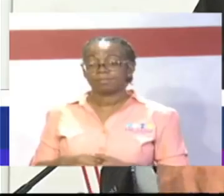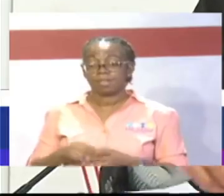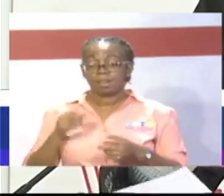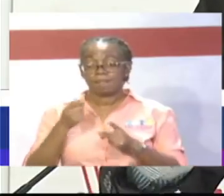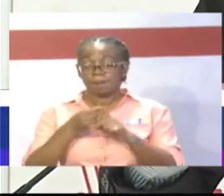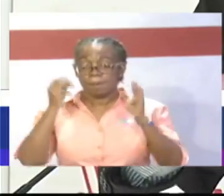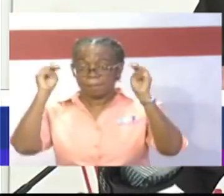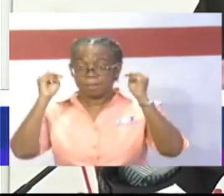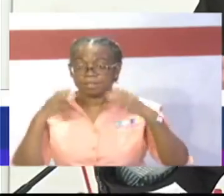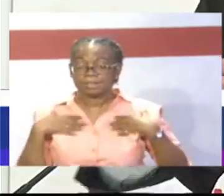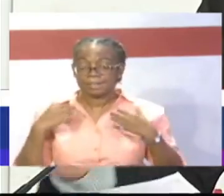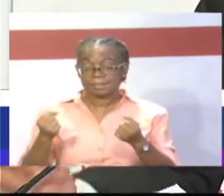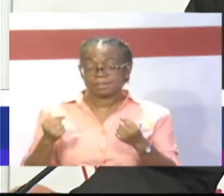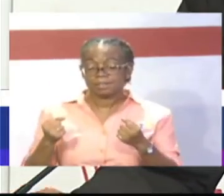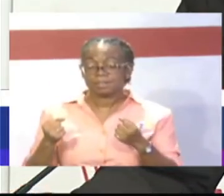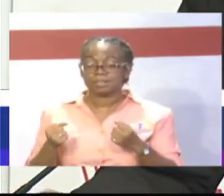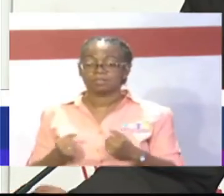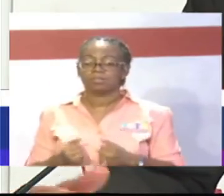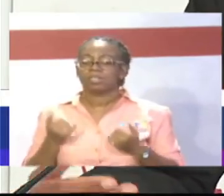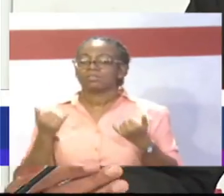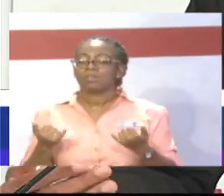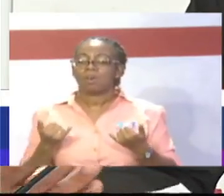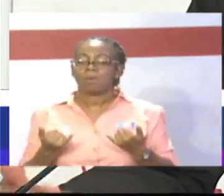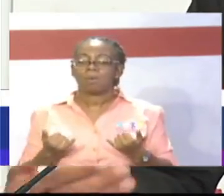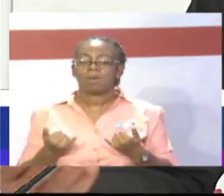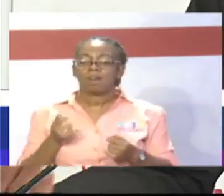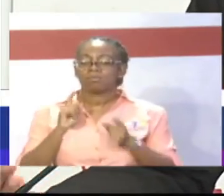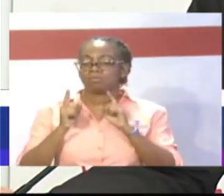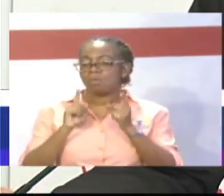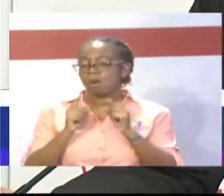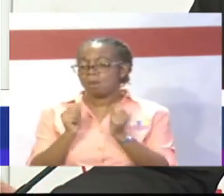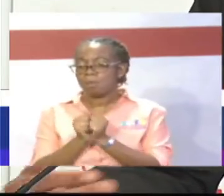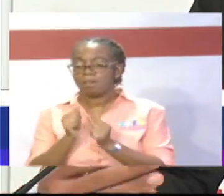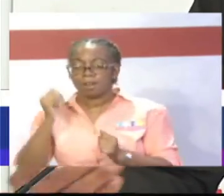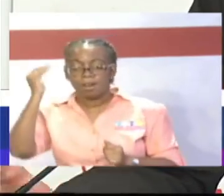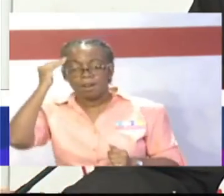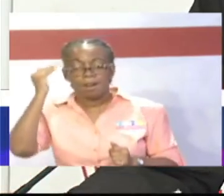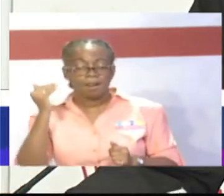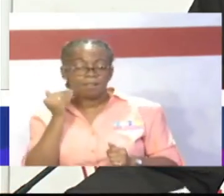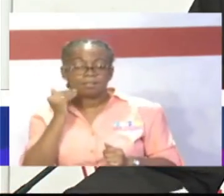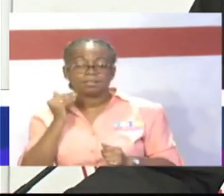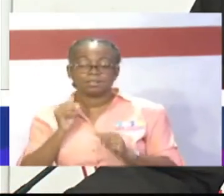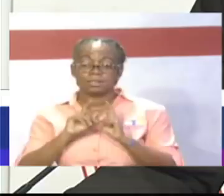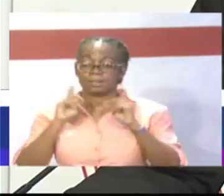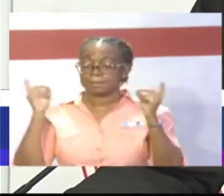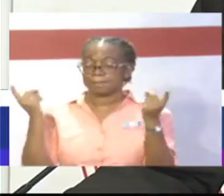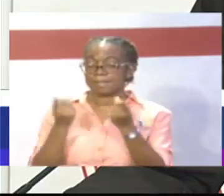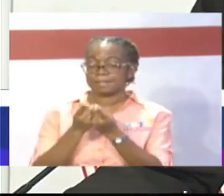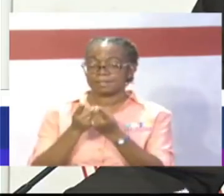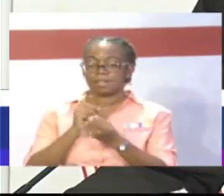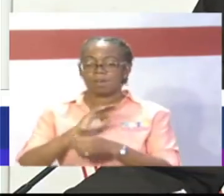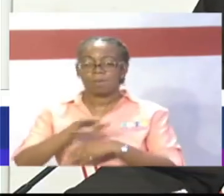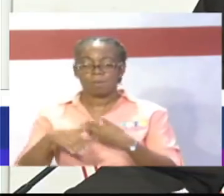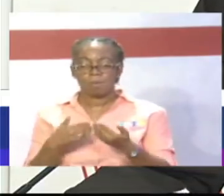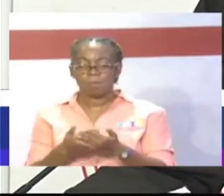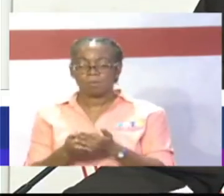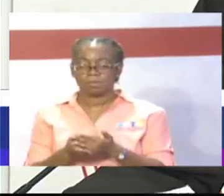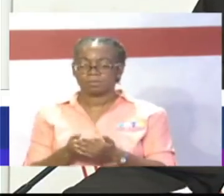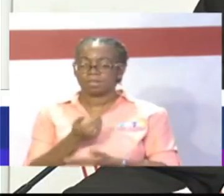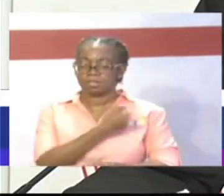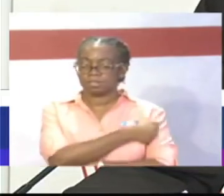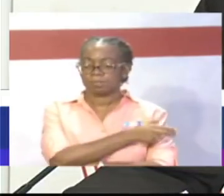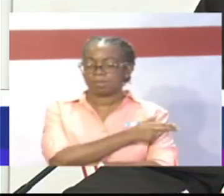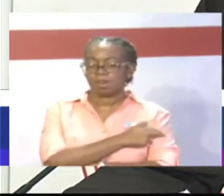Health, and I am in regular contact with the heads of departments at all of the hospitals